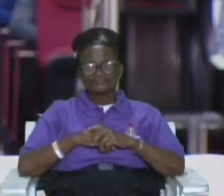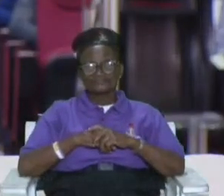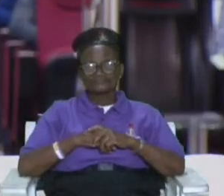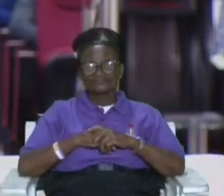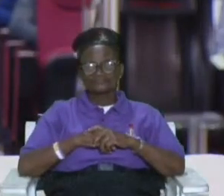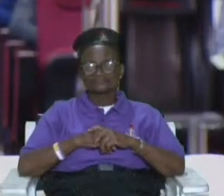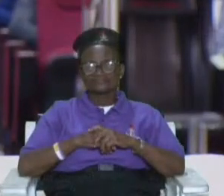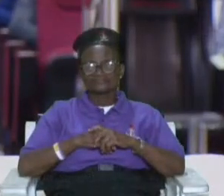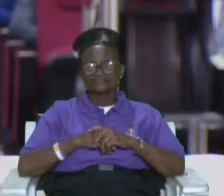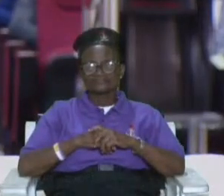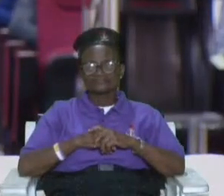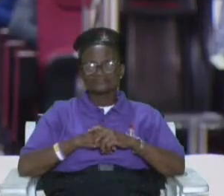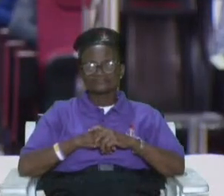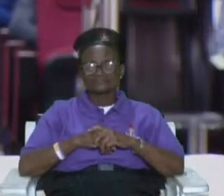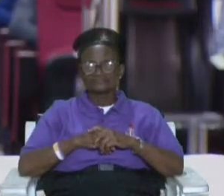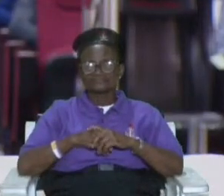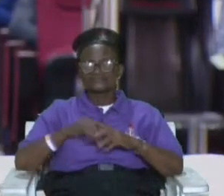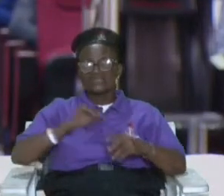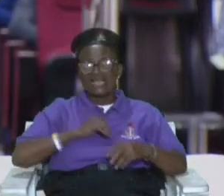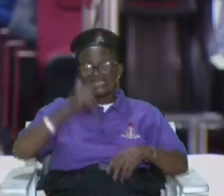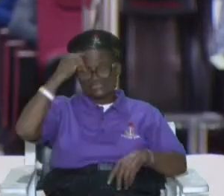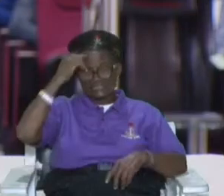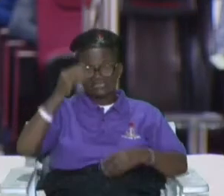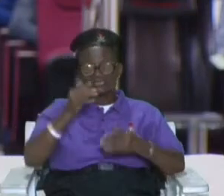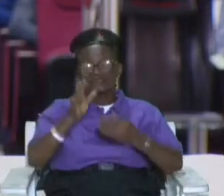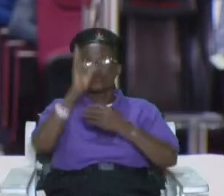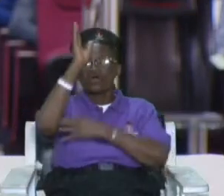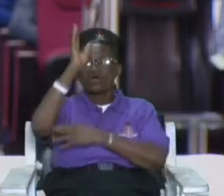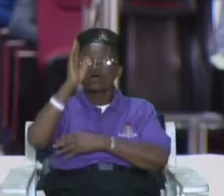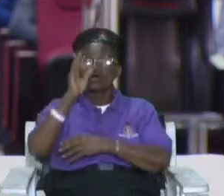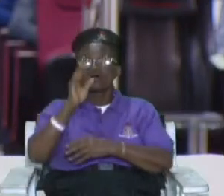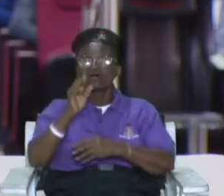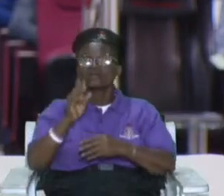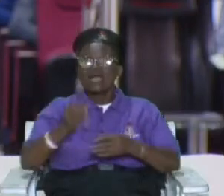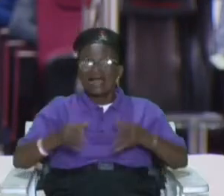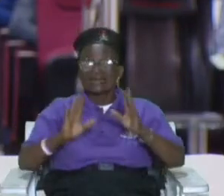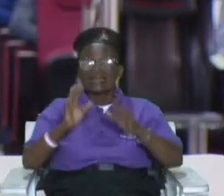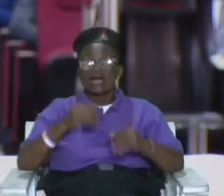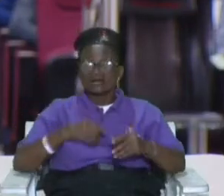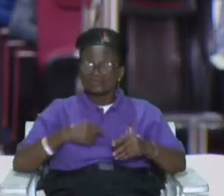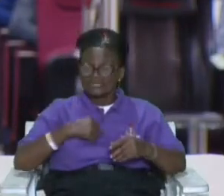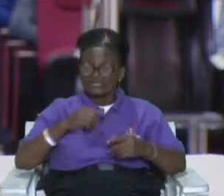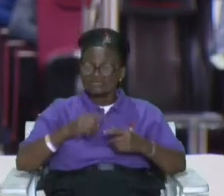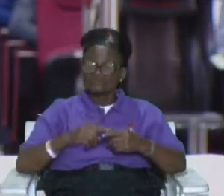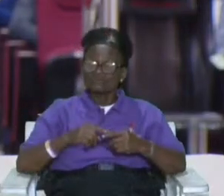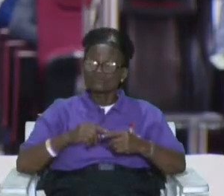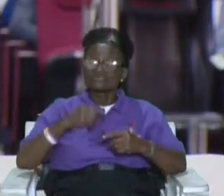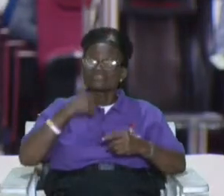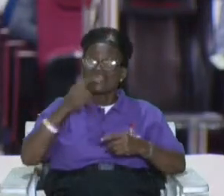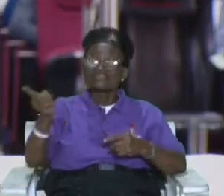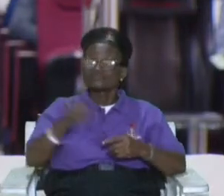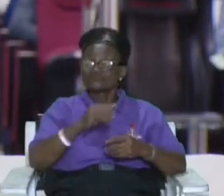Again, God asked me to tell you a story. Somehow I knew that this night is going to be different.